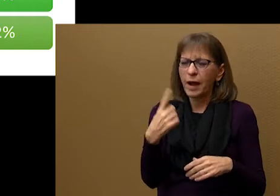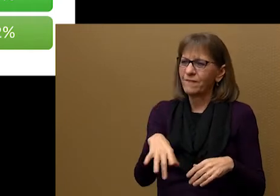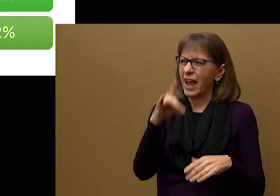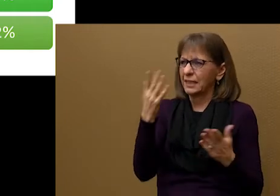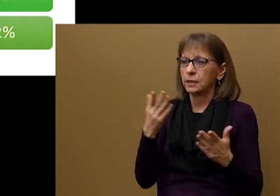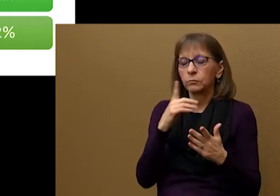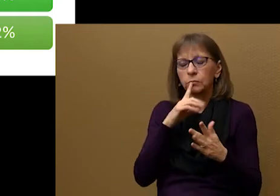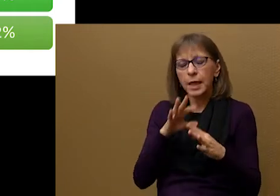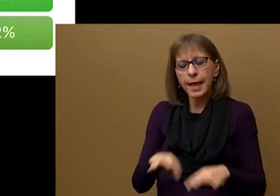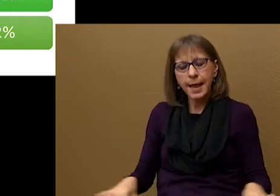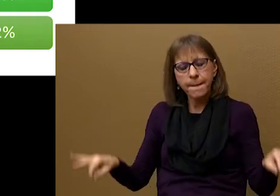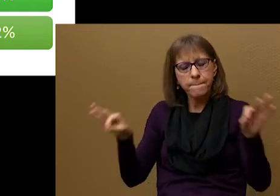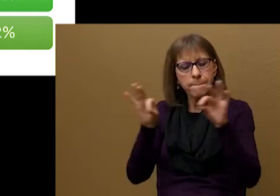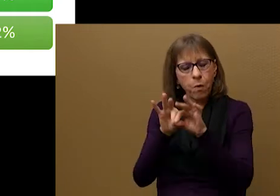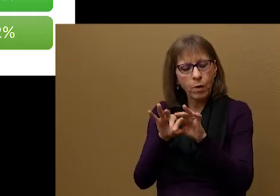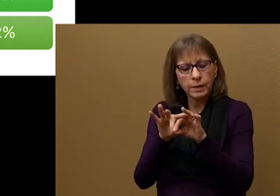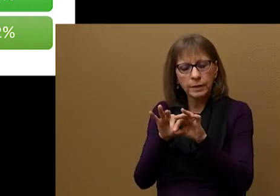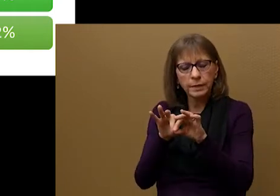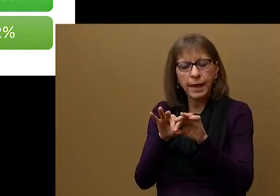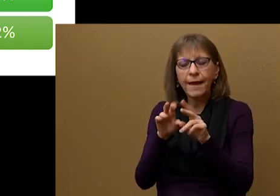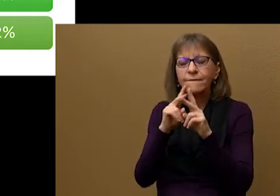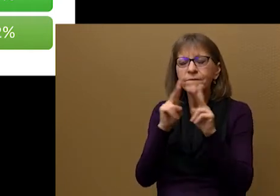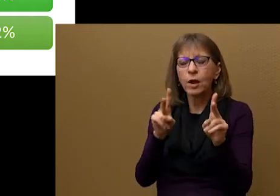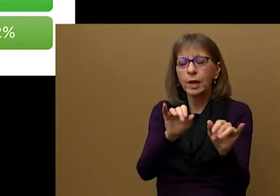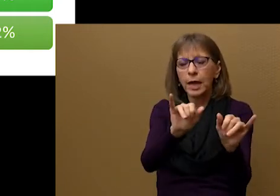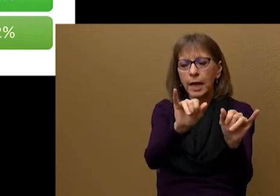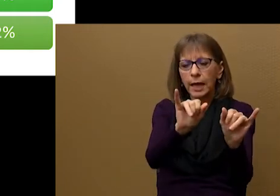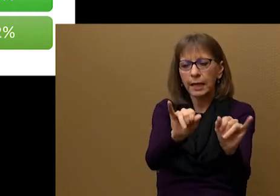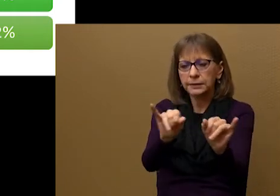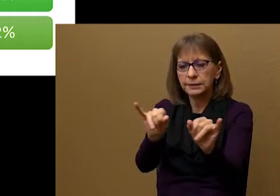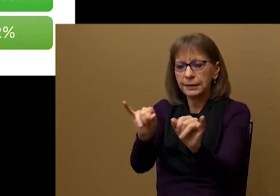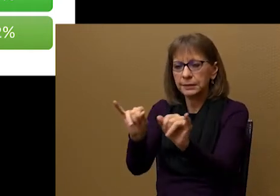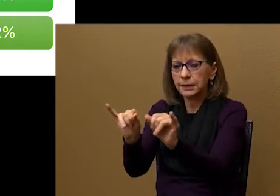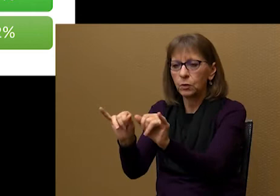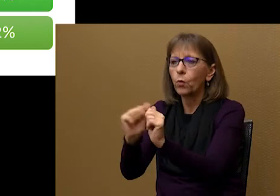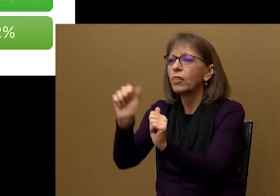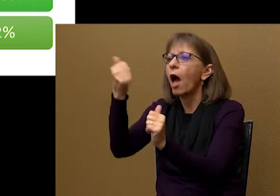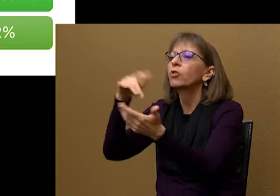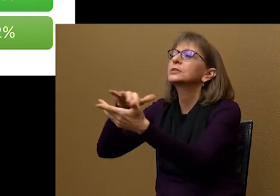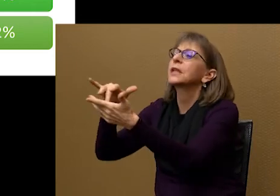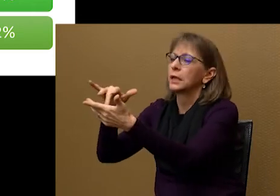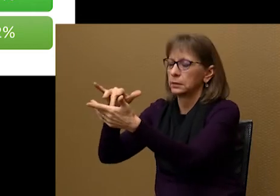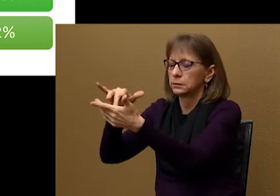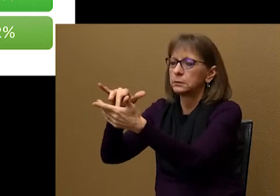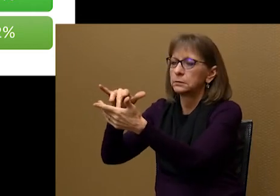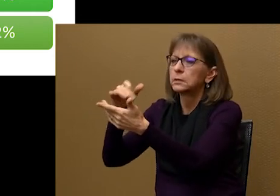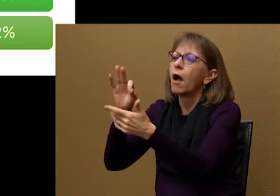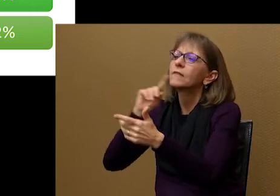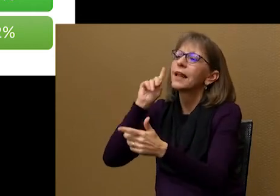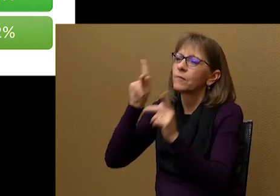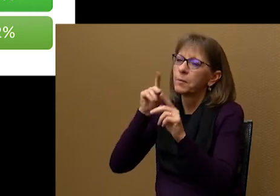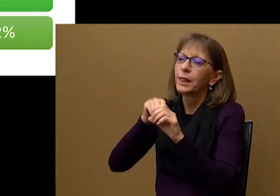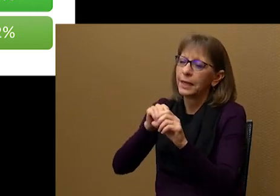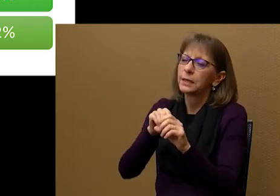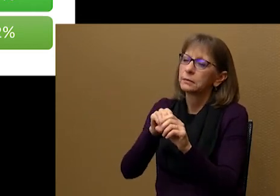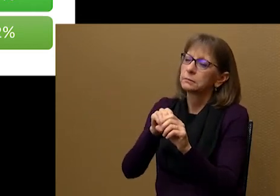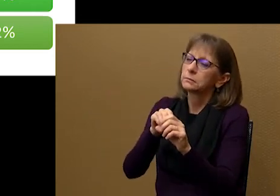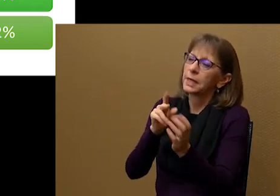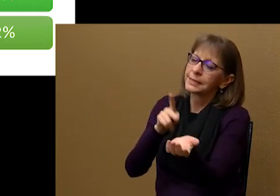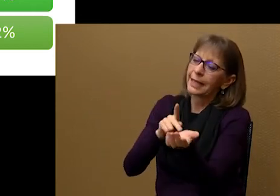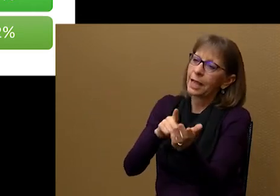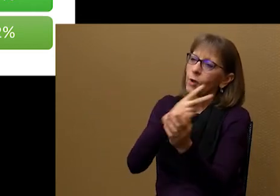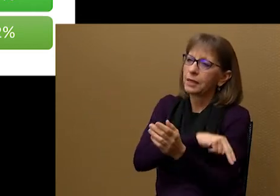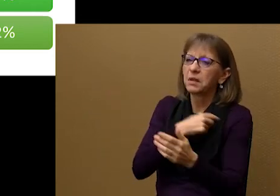in here which is really important and very consistent with every other study that's been done of deaf people